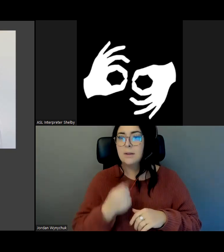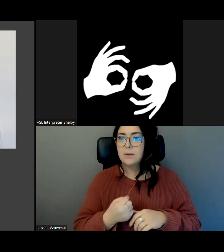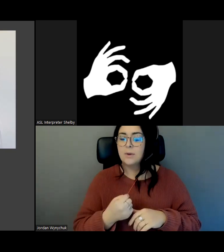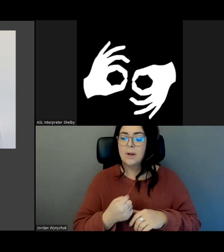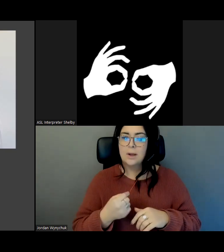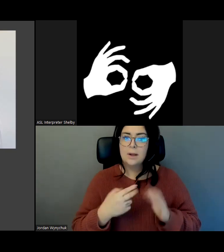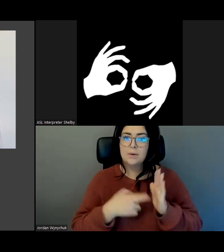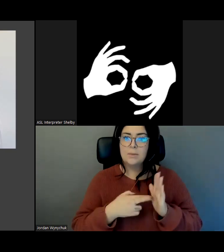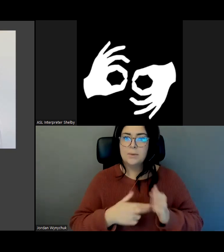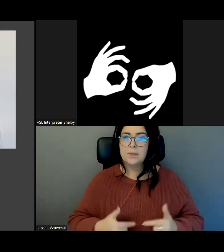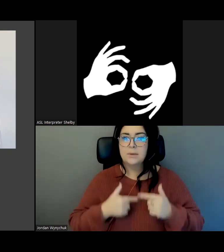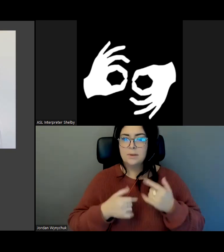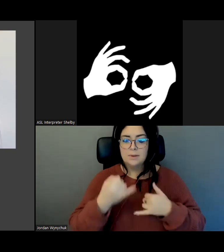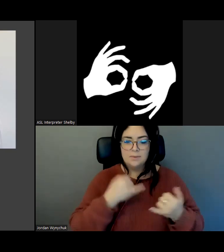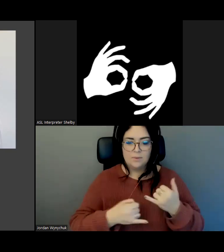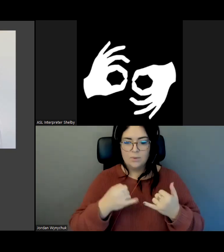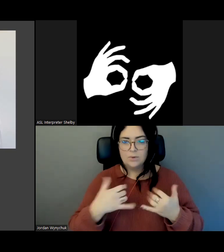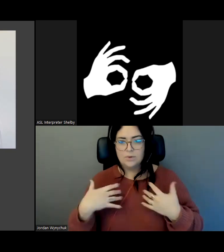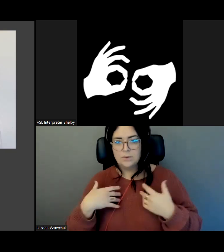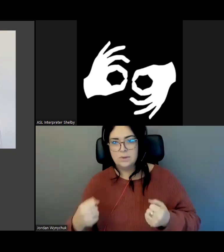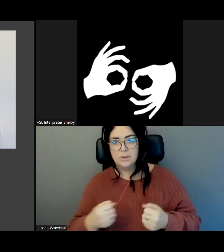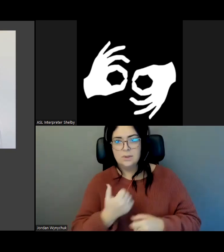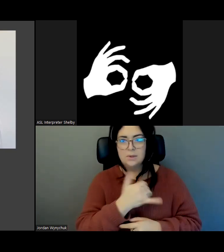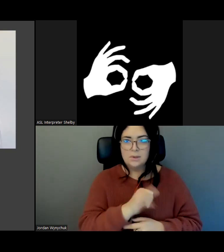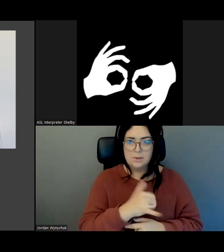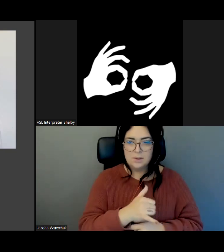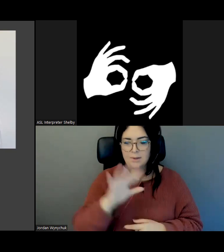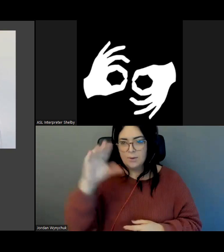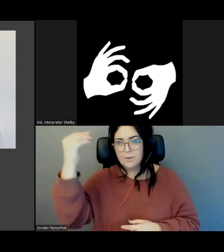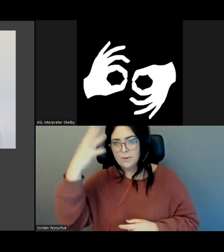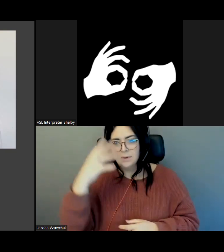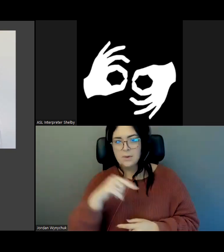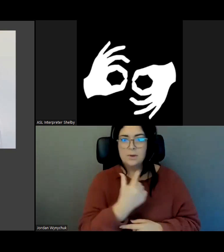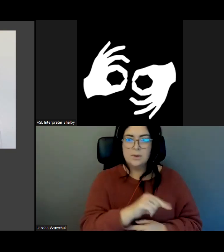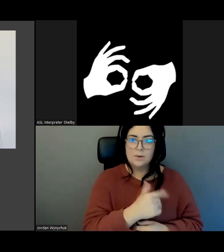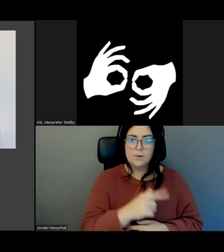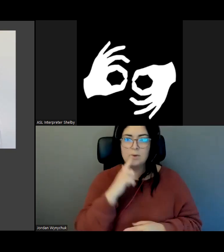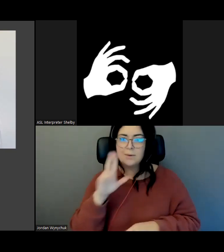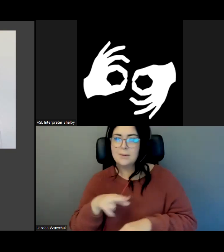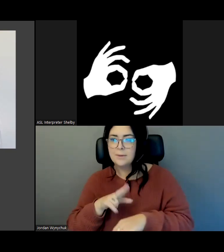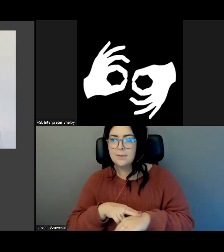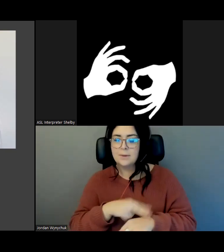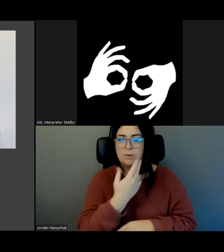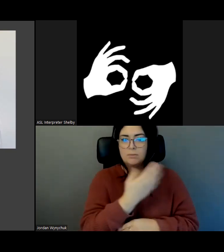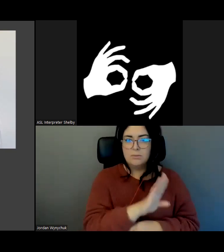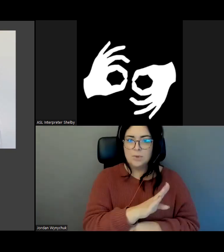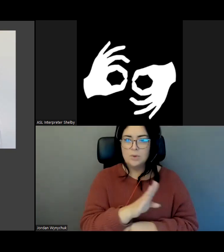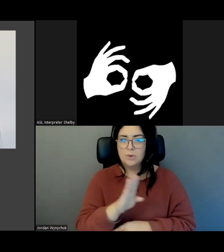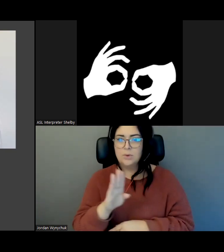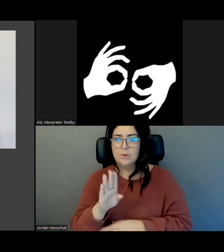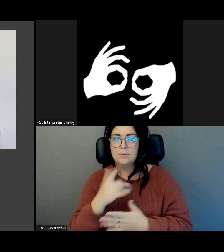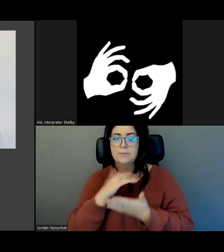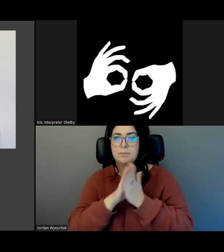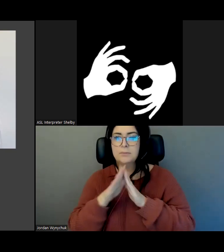life, orange represents healing, yellow represents sunlight, green represents nature, blue represents serenity